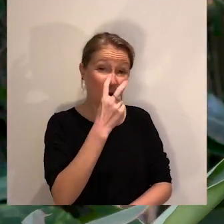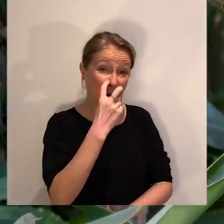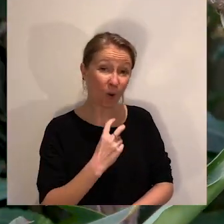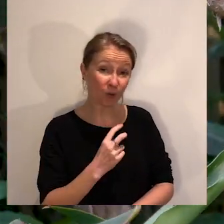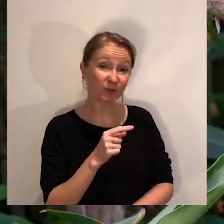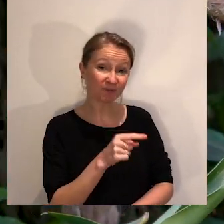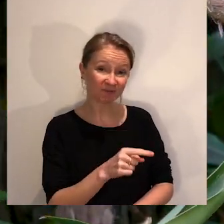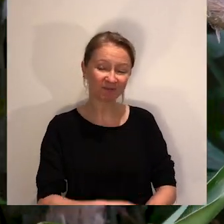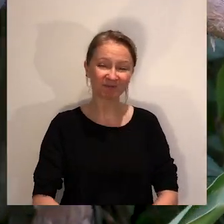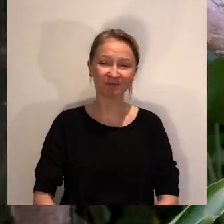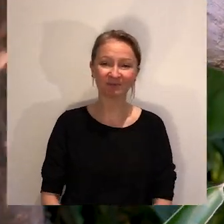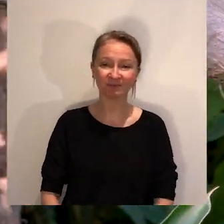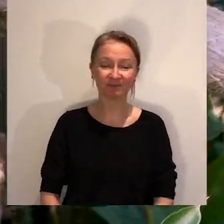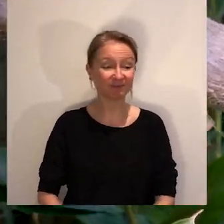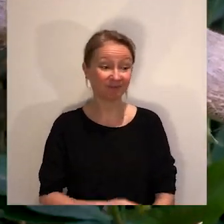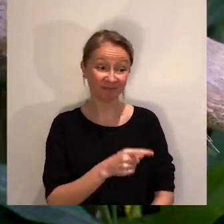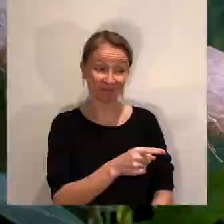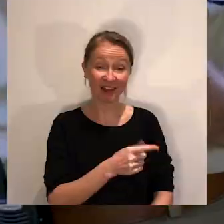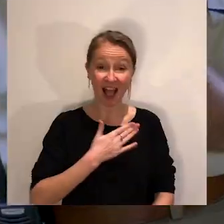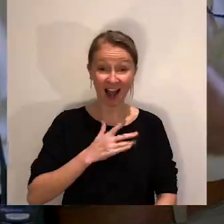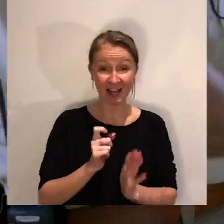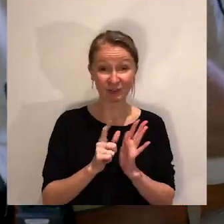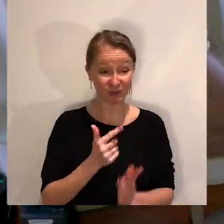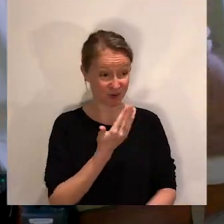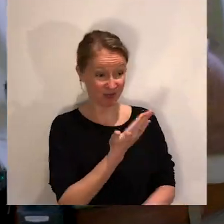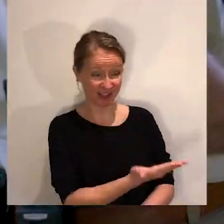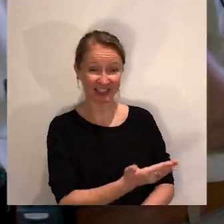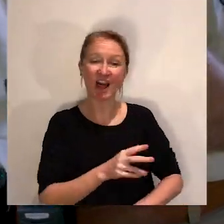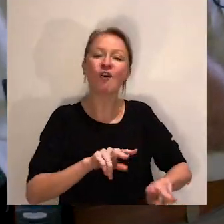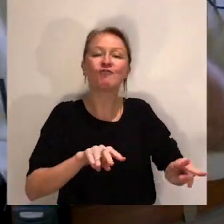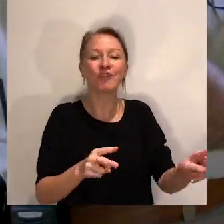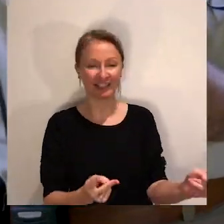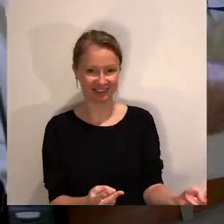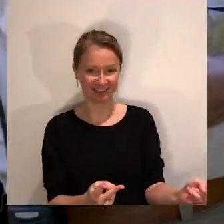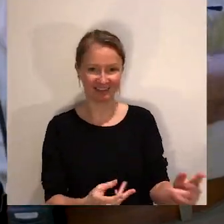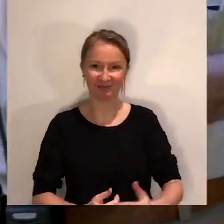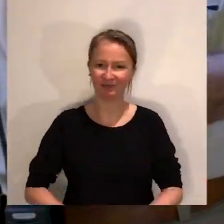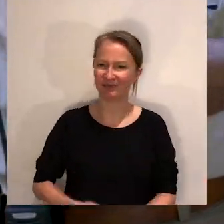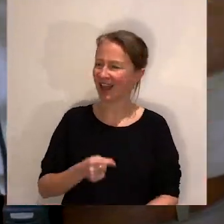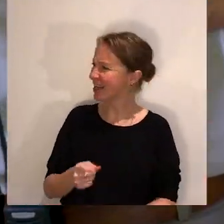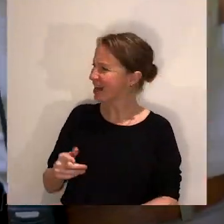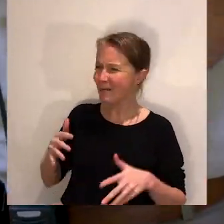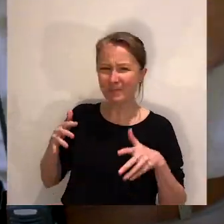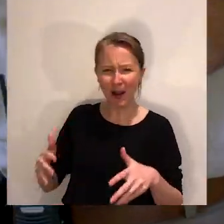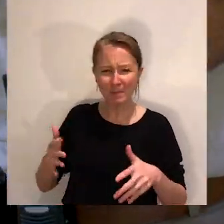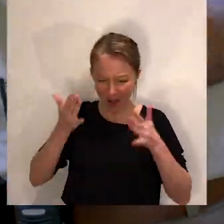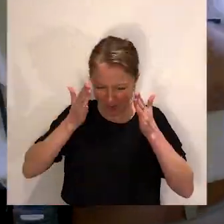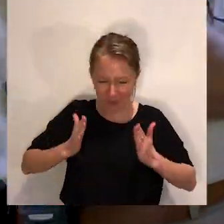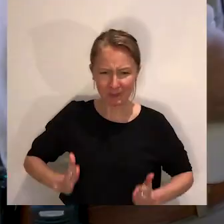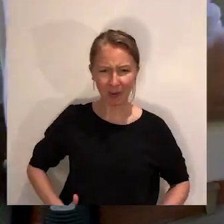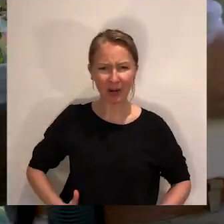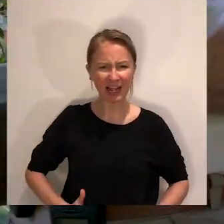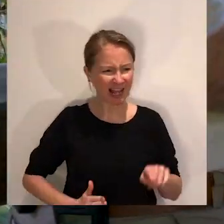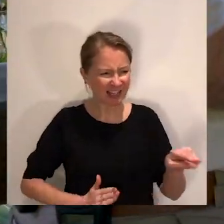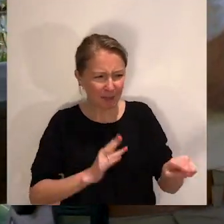age, and this is how he likes to spend his time, resting. He's really unusual looking, isn't he? So can you describe, because it's a little